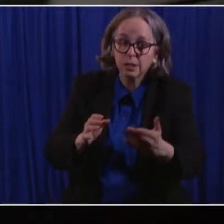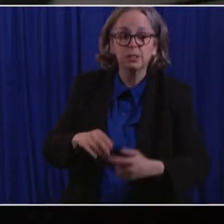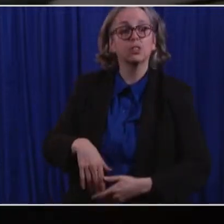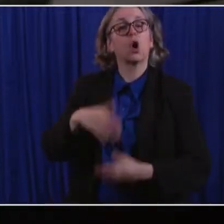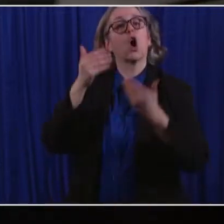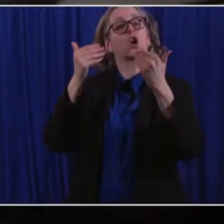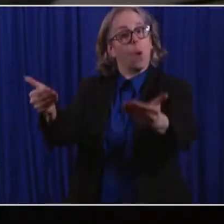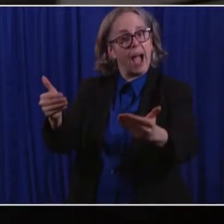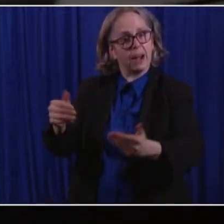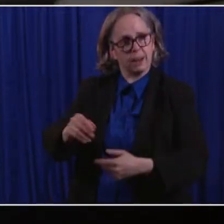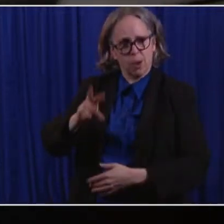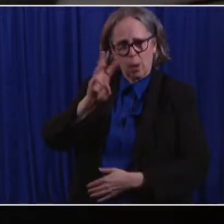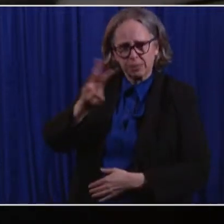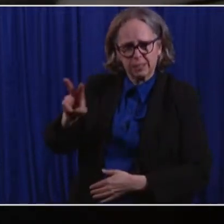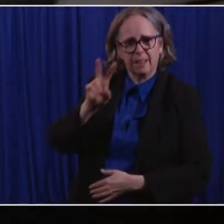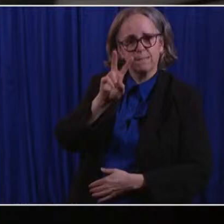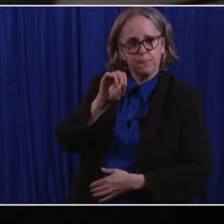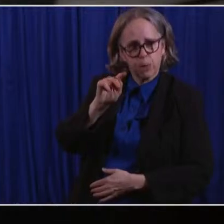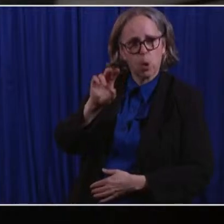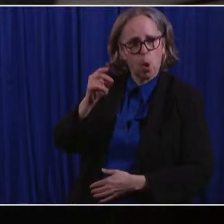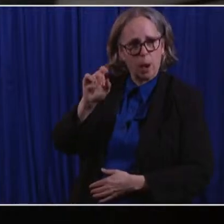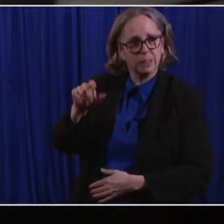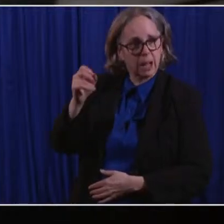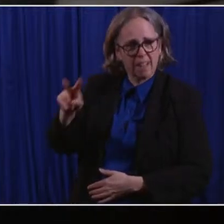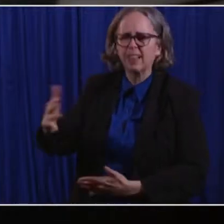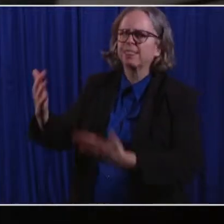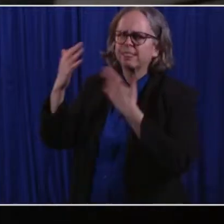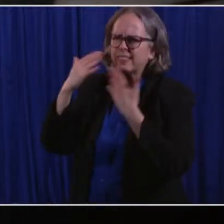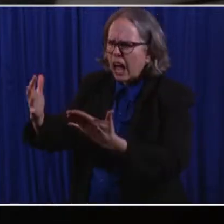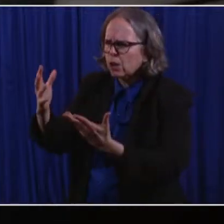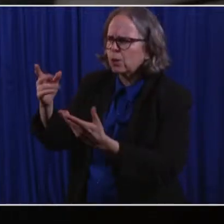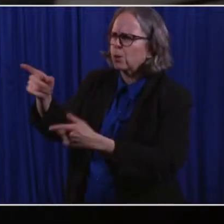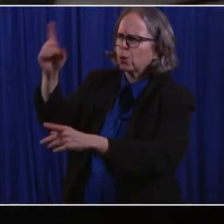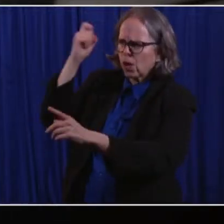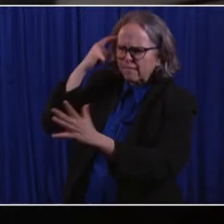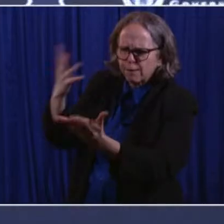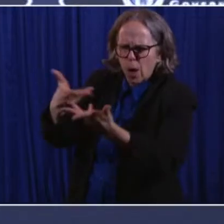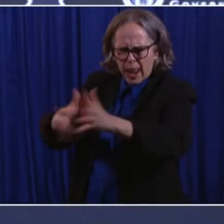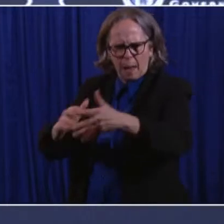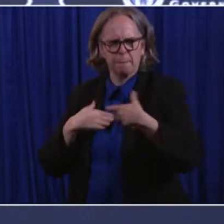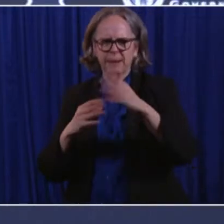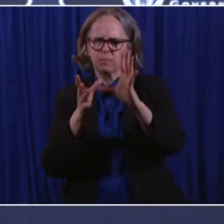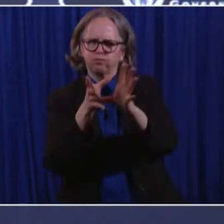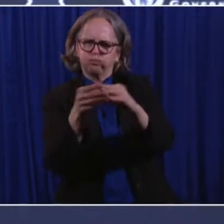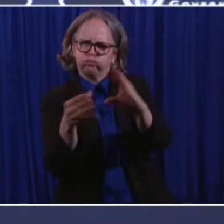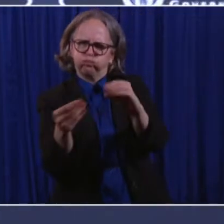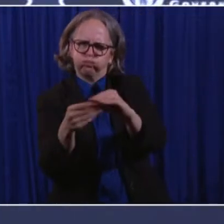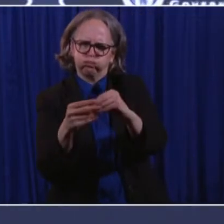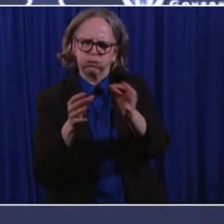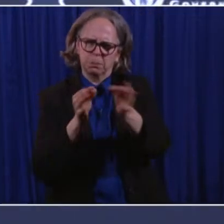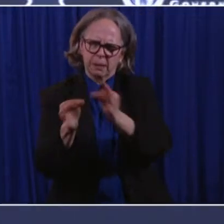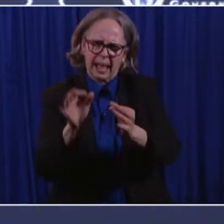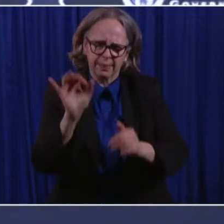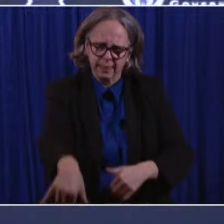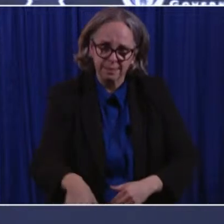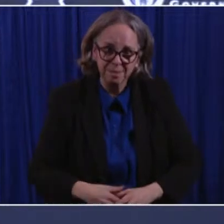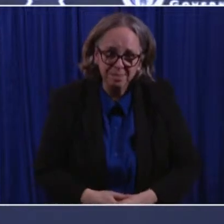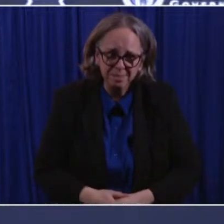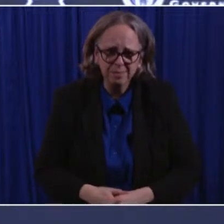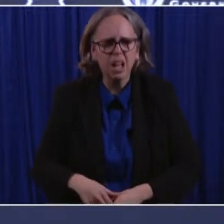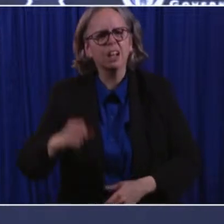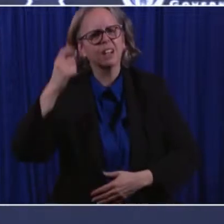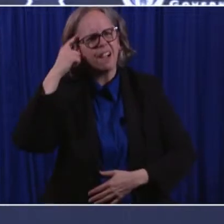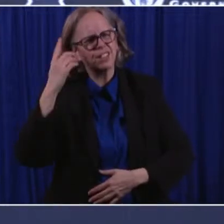opportunity to explain in further detail the writ of election that you issued today. Mr. Secretary, thank you very, very much. You